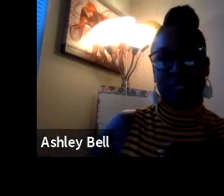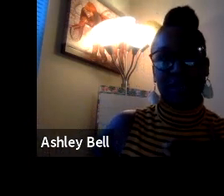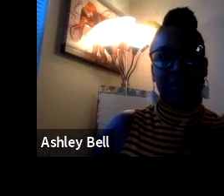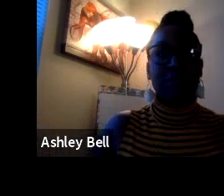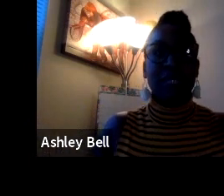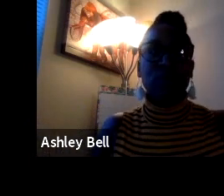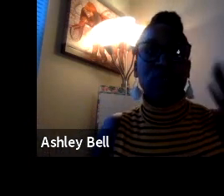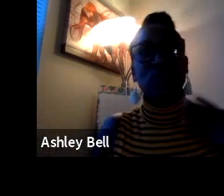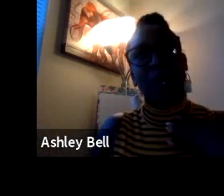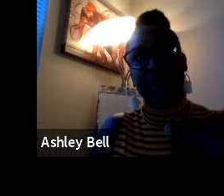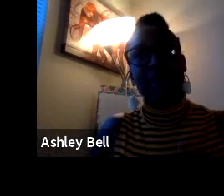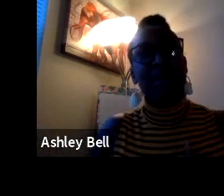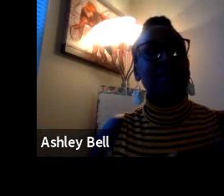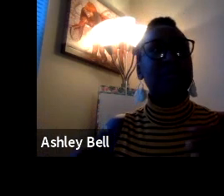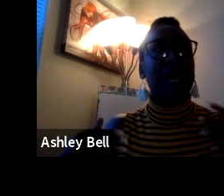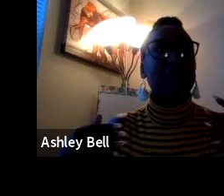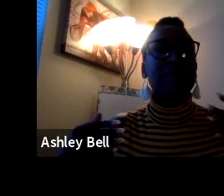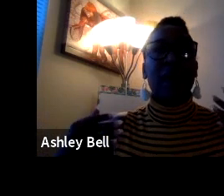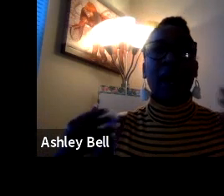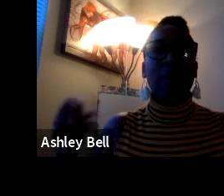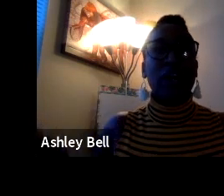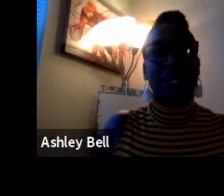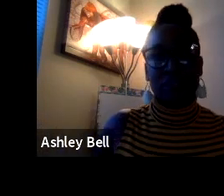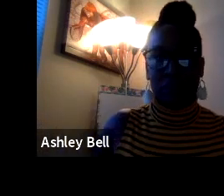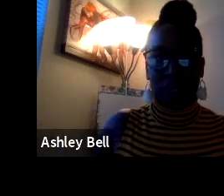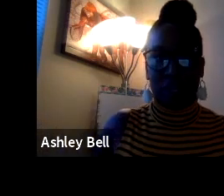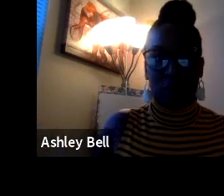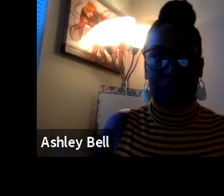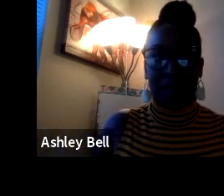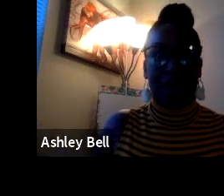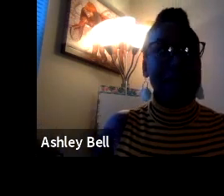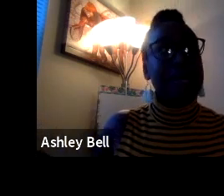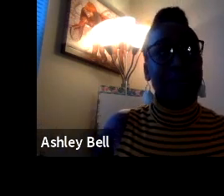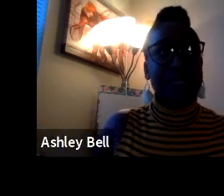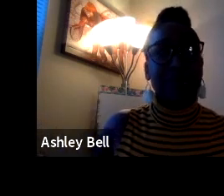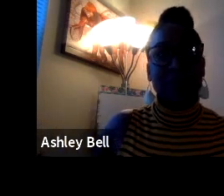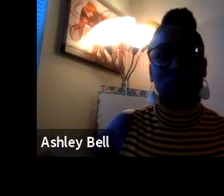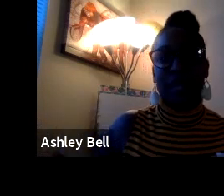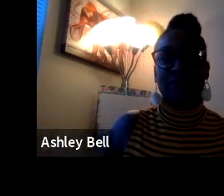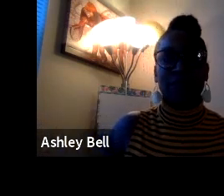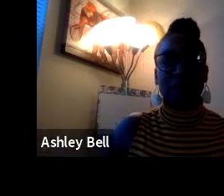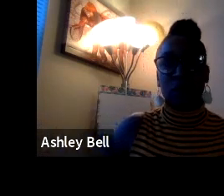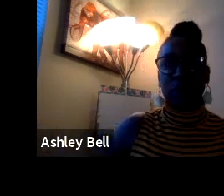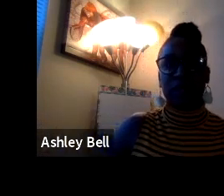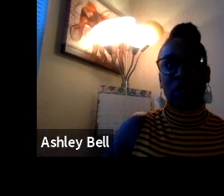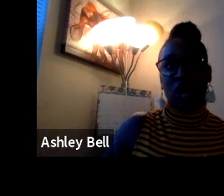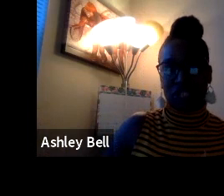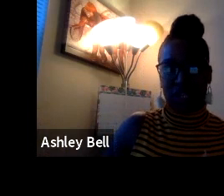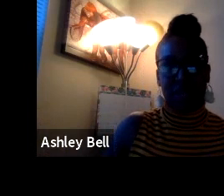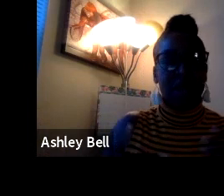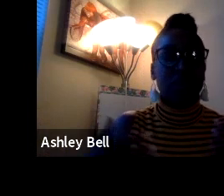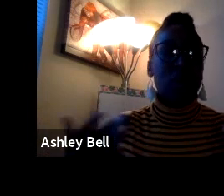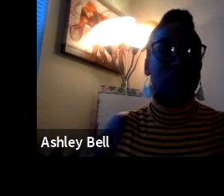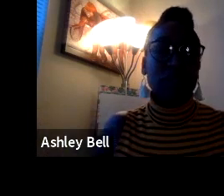is racing. Sometimes we're sweating. Sometimes our hands are feeling a little bit clammy. Sometimes we may even feel a little bit